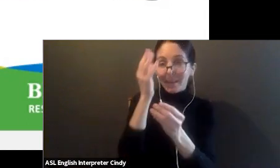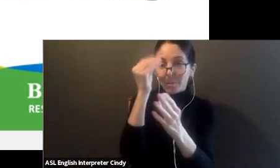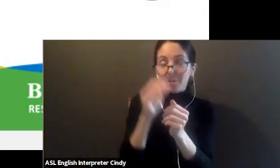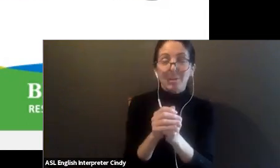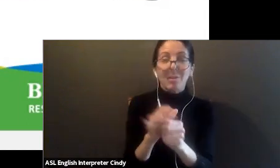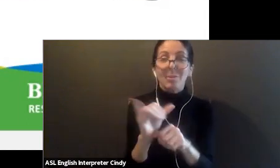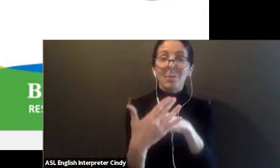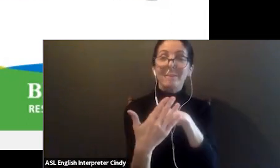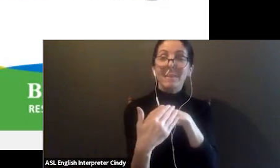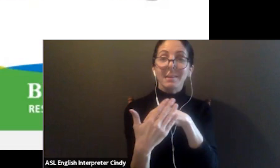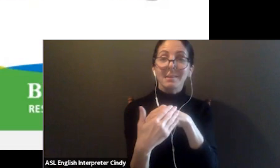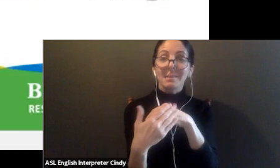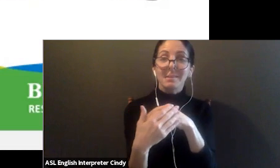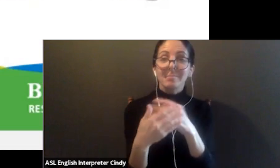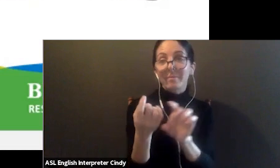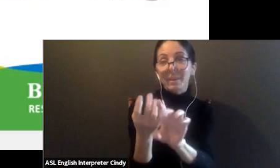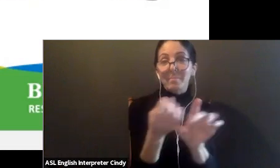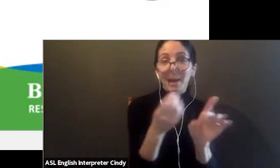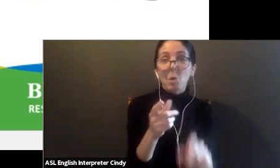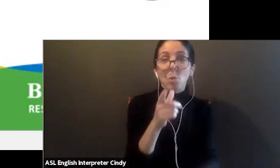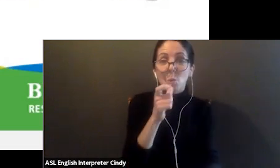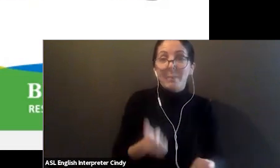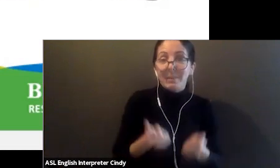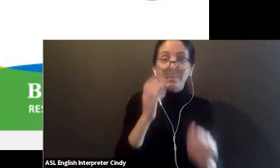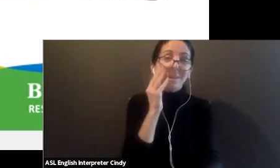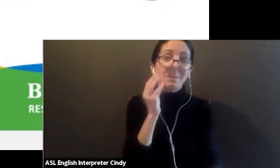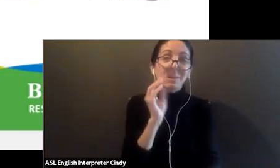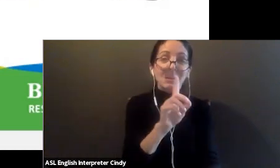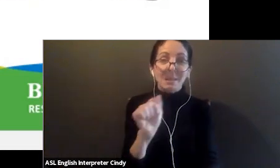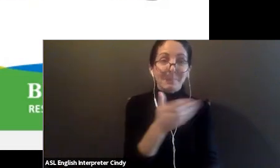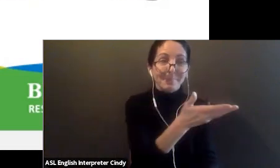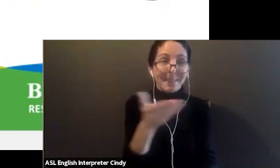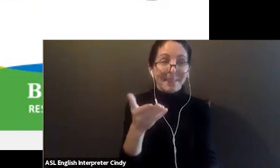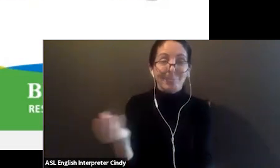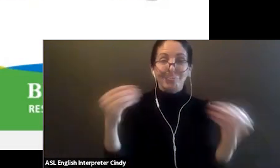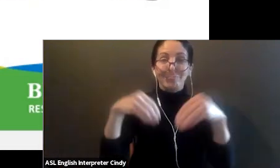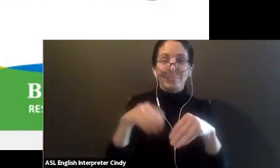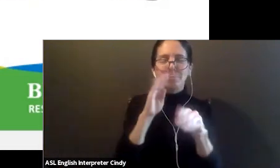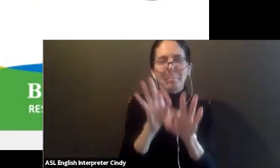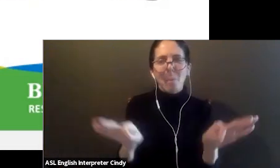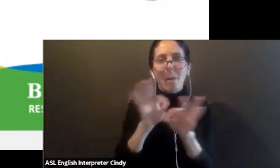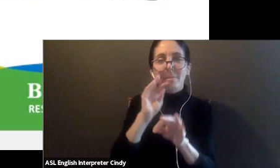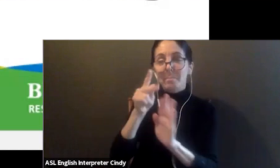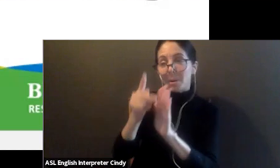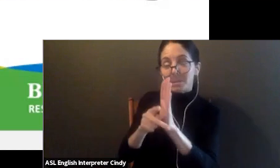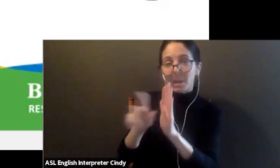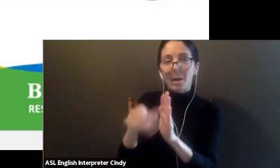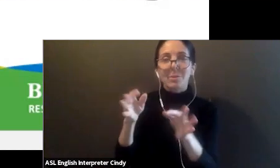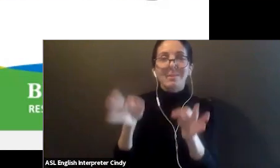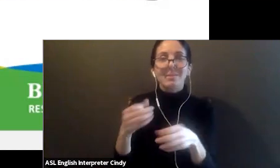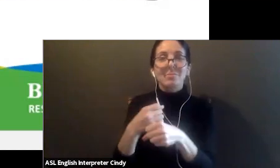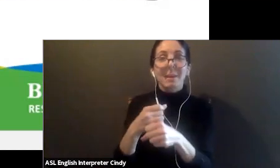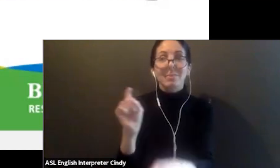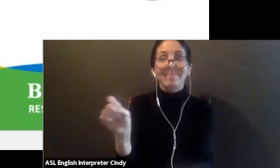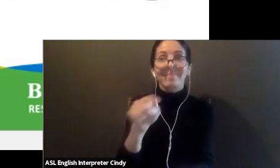and insight from people with lived experience with disability, will also be crucial for policy and other decision makers